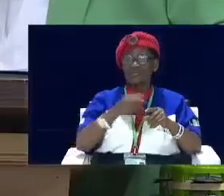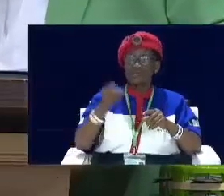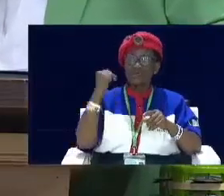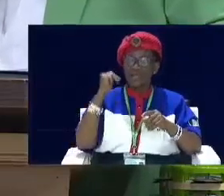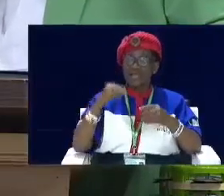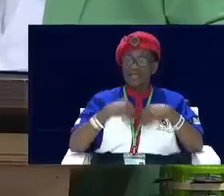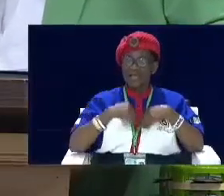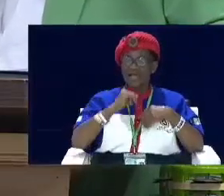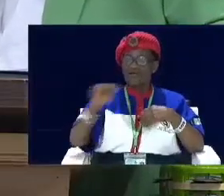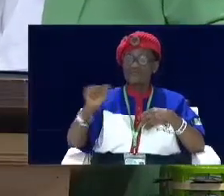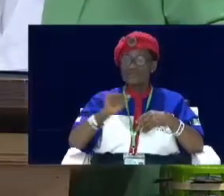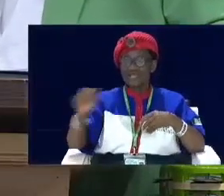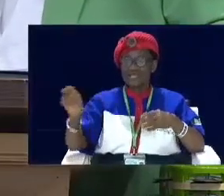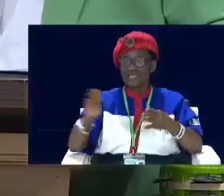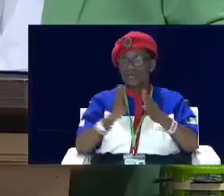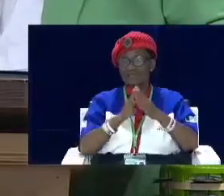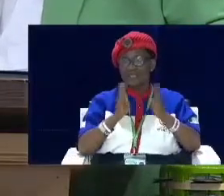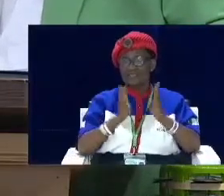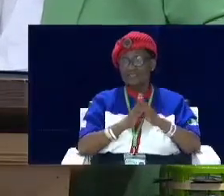pade bayi.